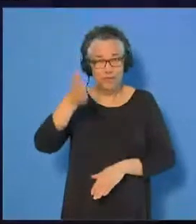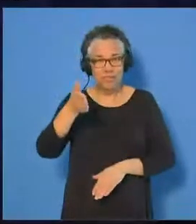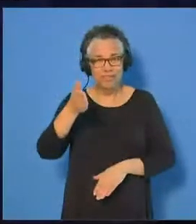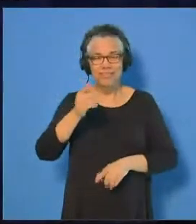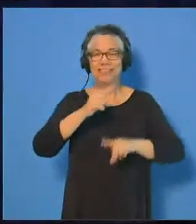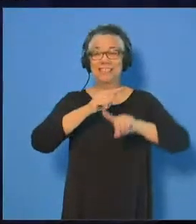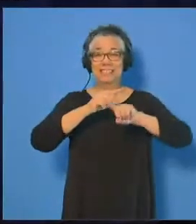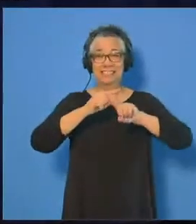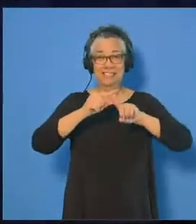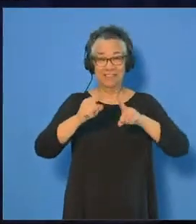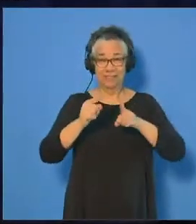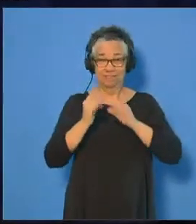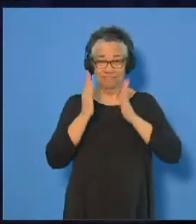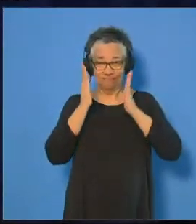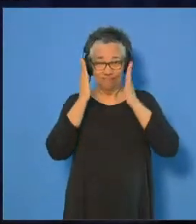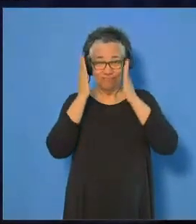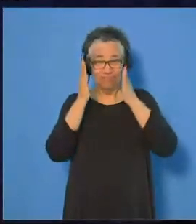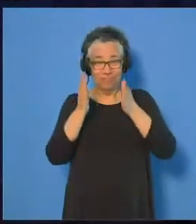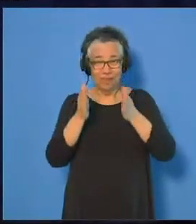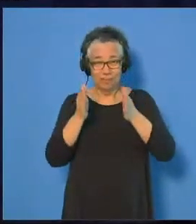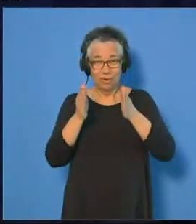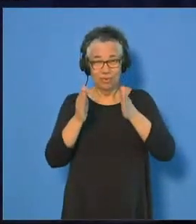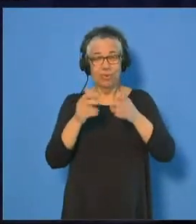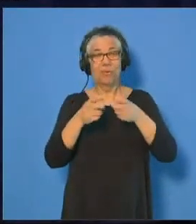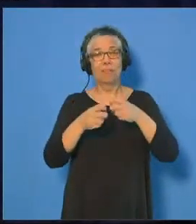different approaches to our traditional problems.